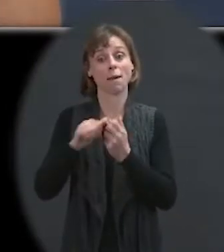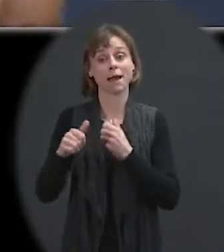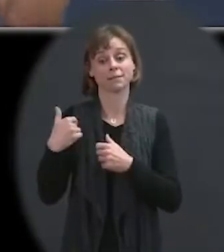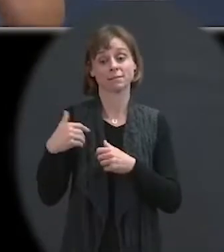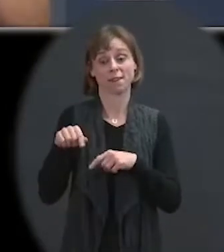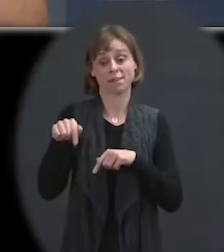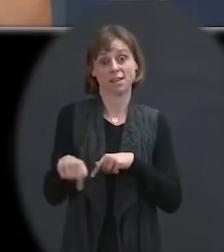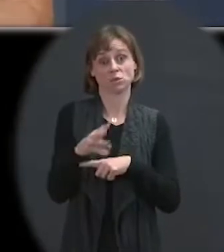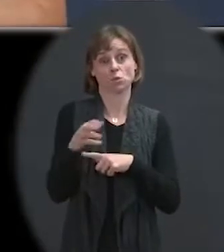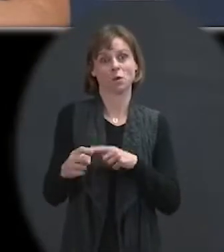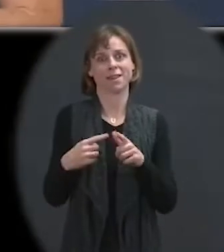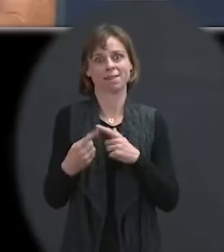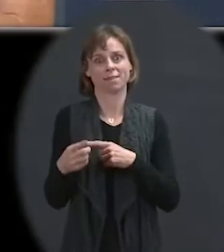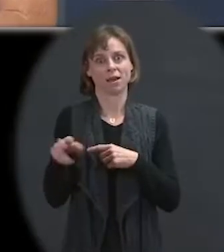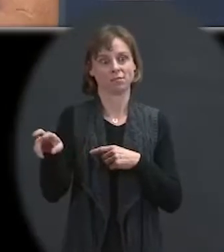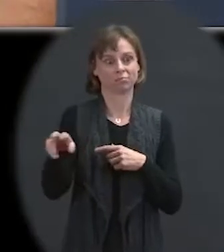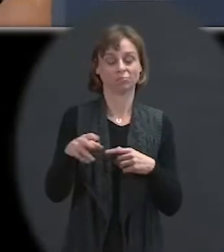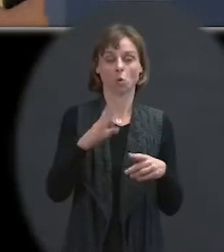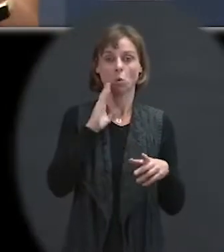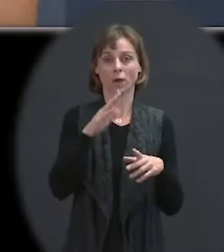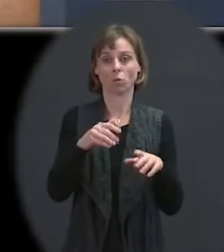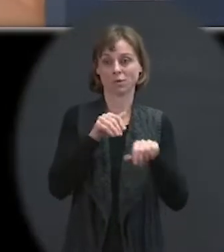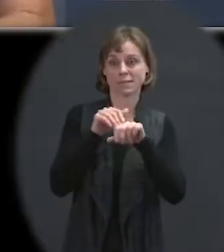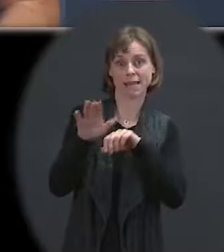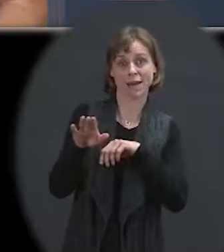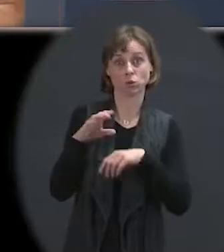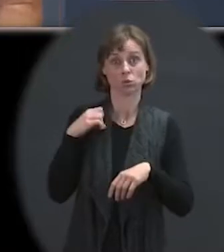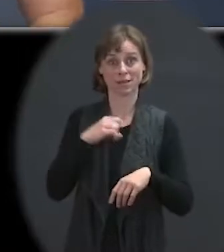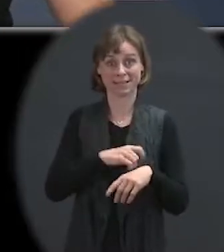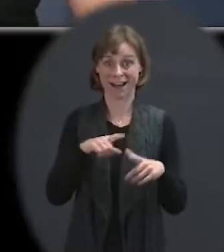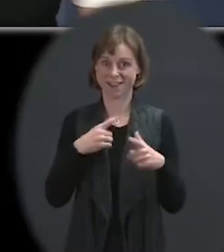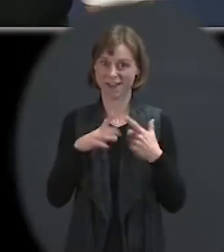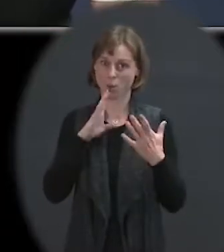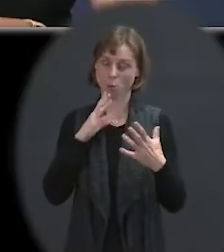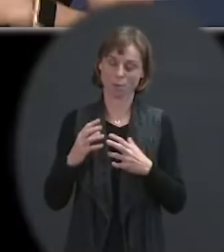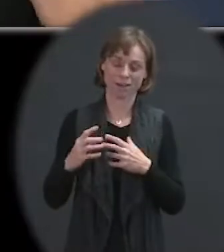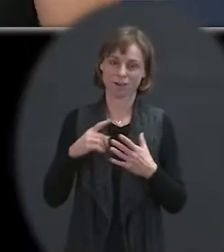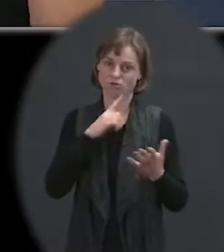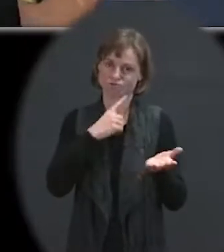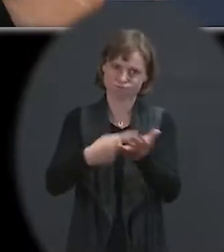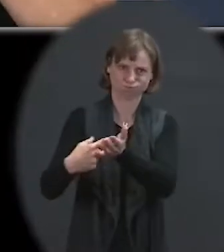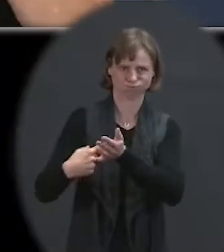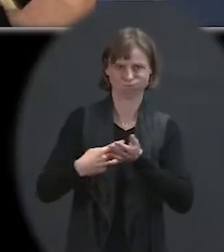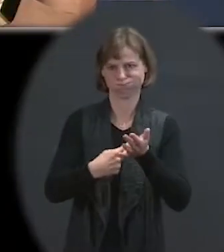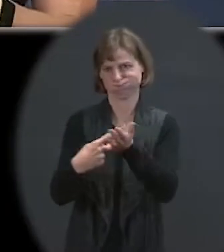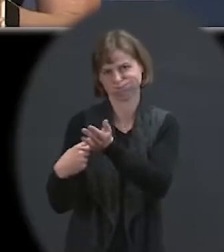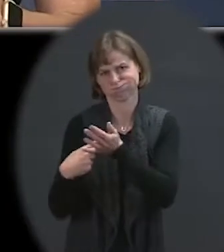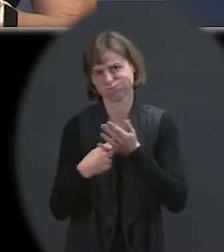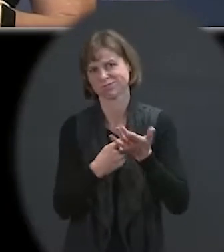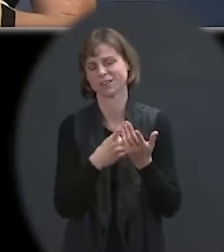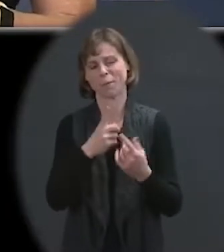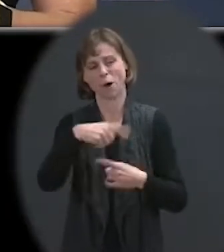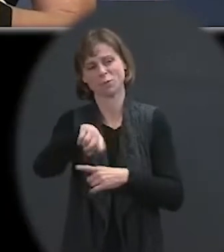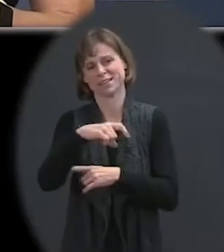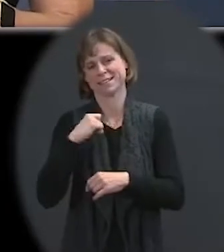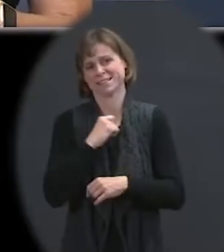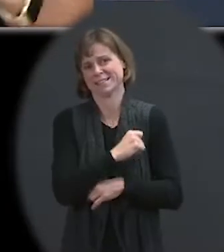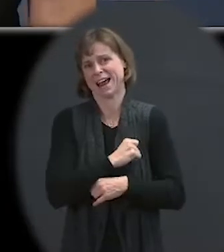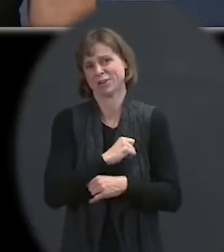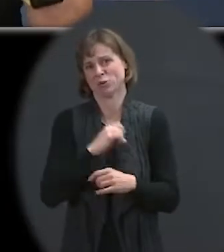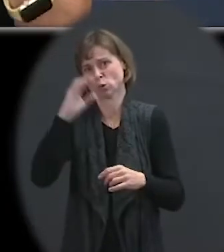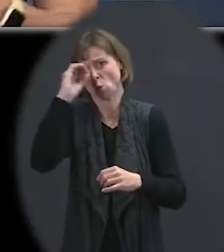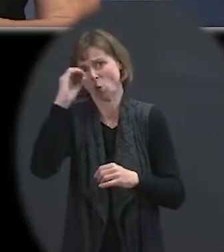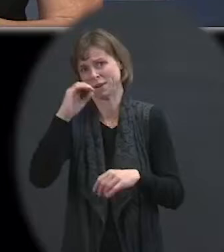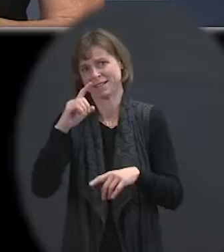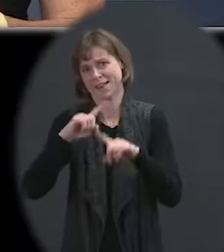And as we've been talking about a little bit here, there'll be a robust discussion about members' views on different components of it.